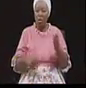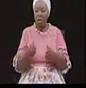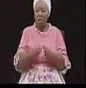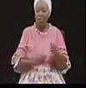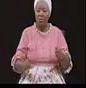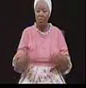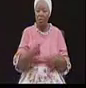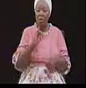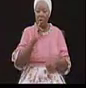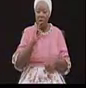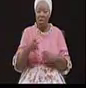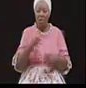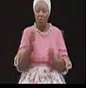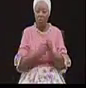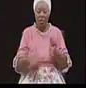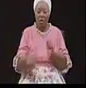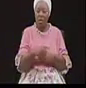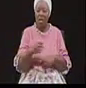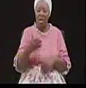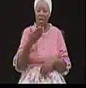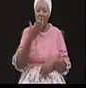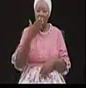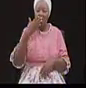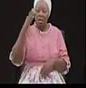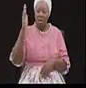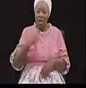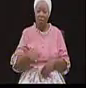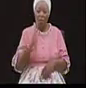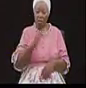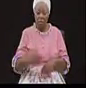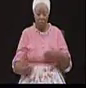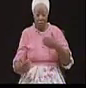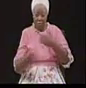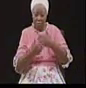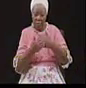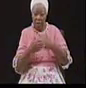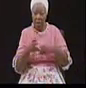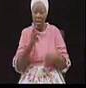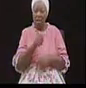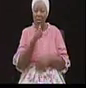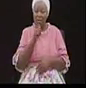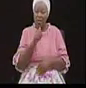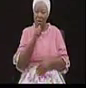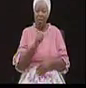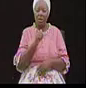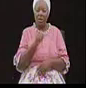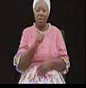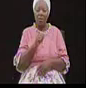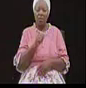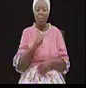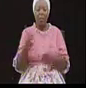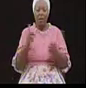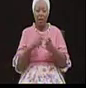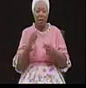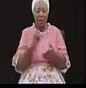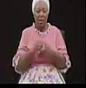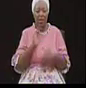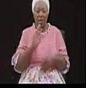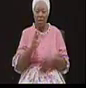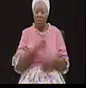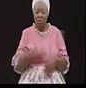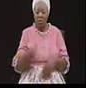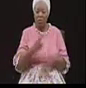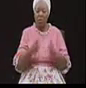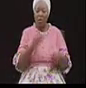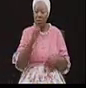they are evil behind the curtain, behind the closed door. Those ones are not children